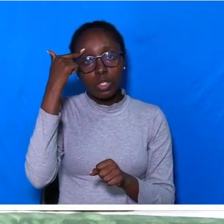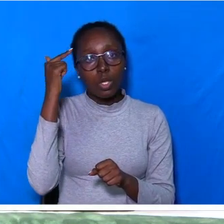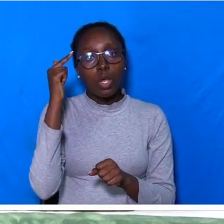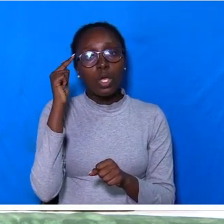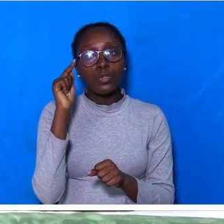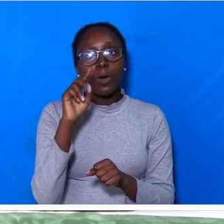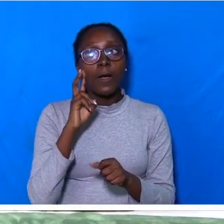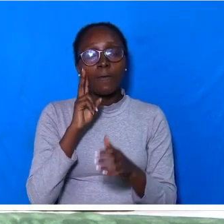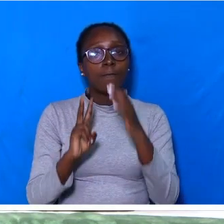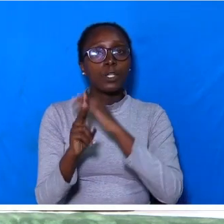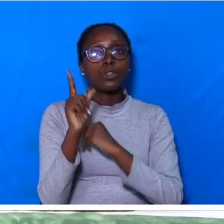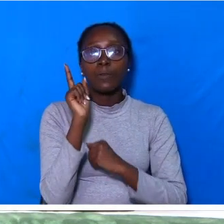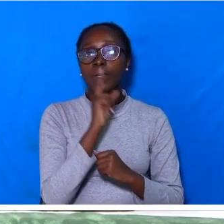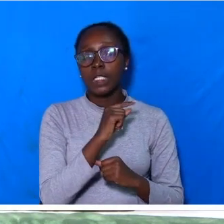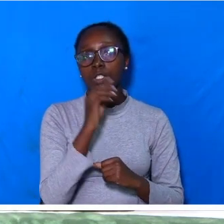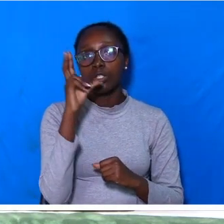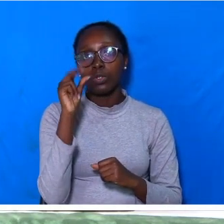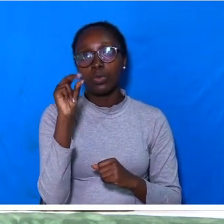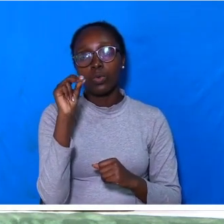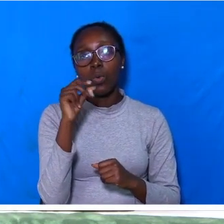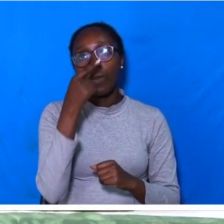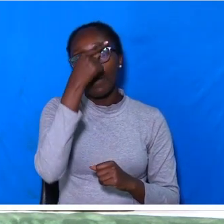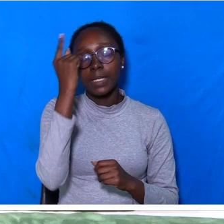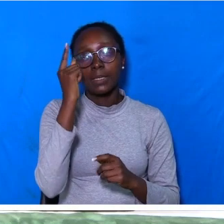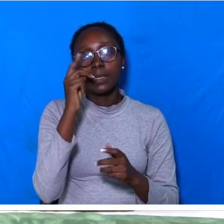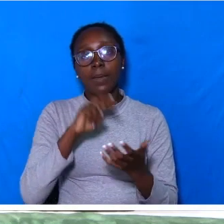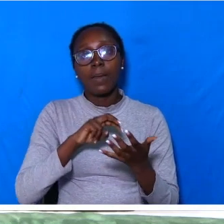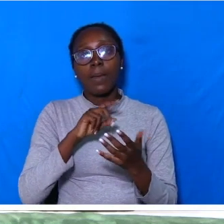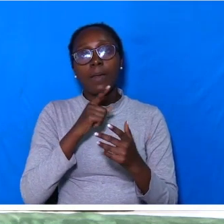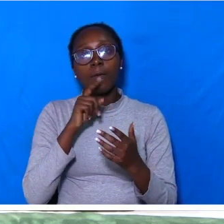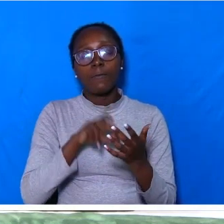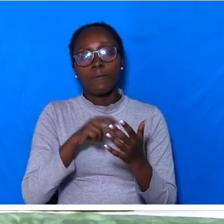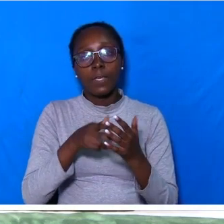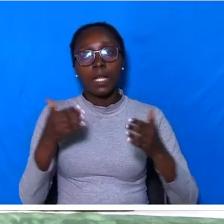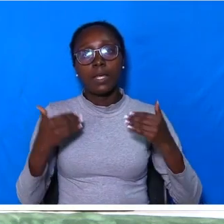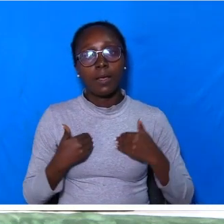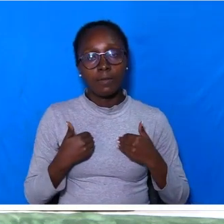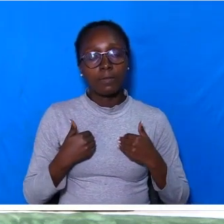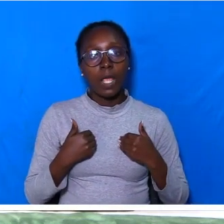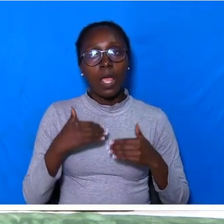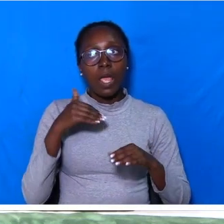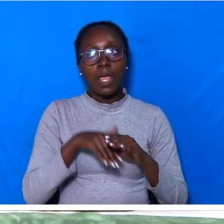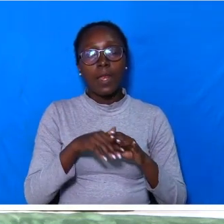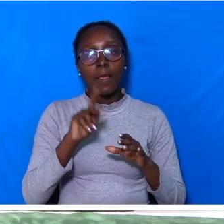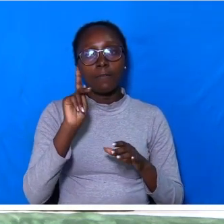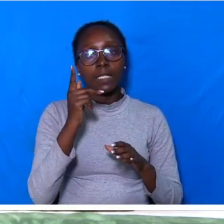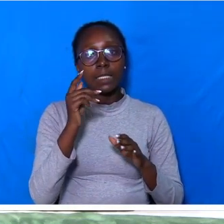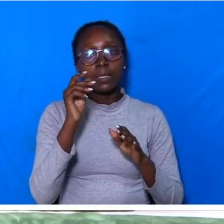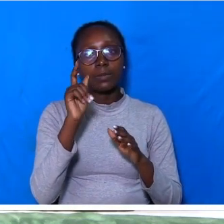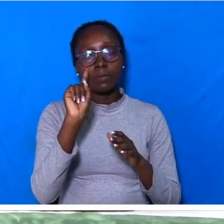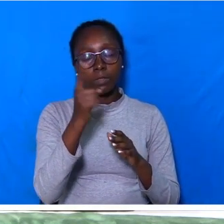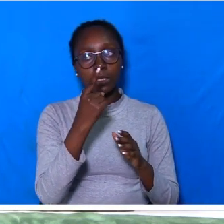failed. That is an embarrassment. In 1 Samuel chapter 16, verse 13,